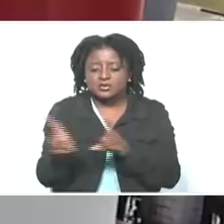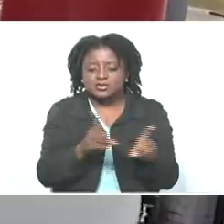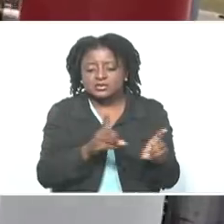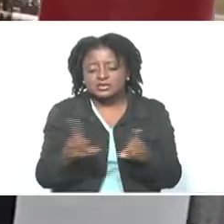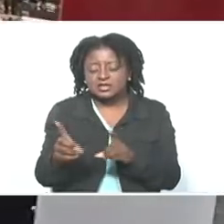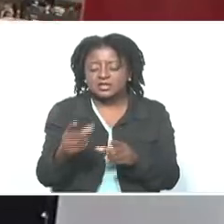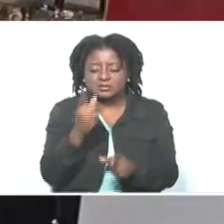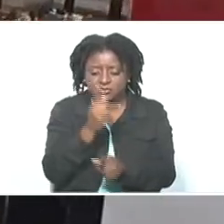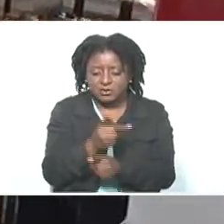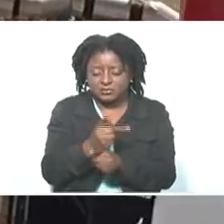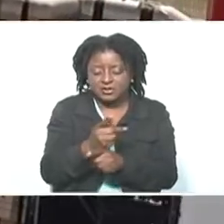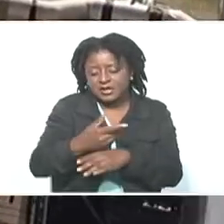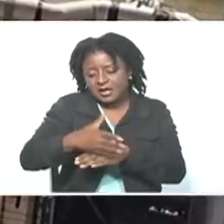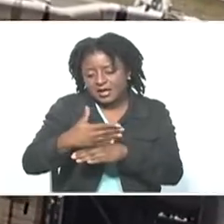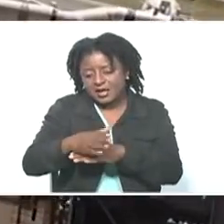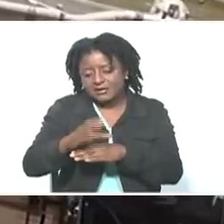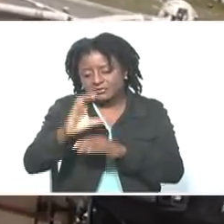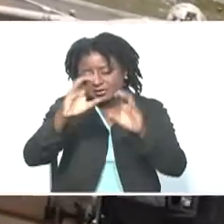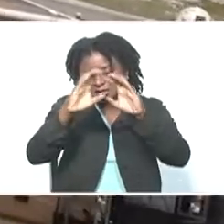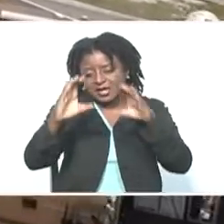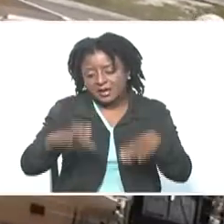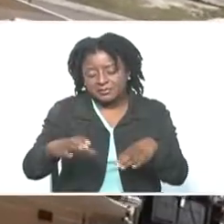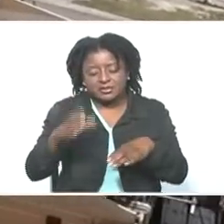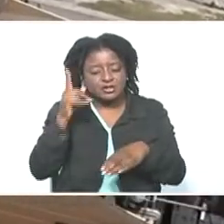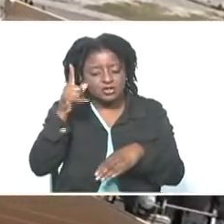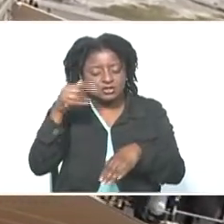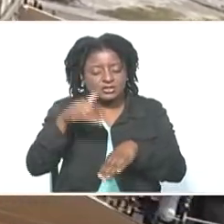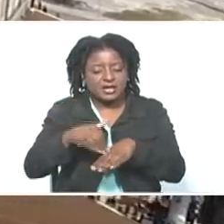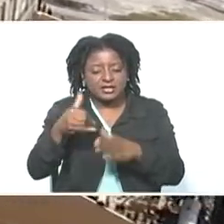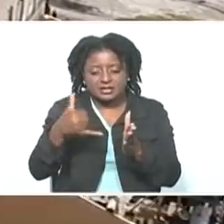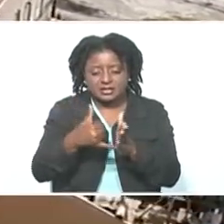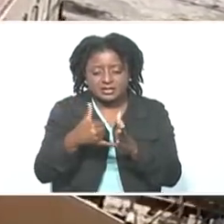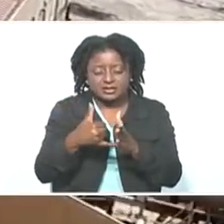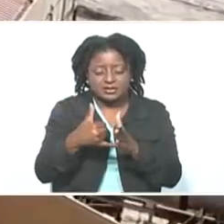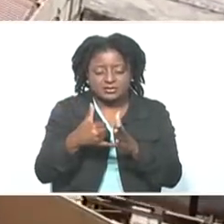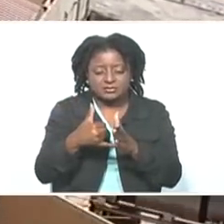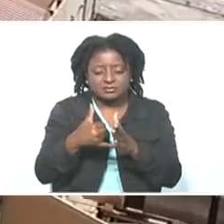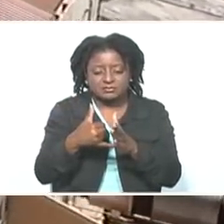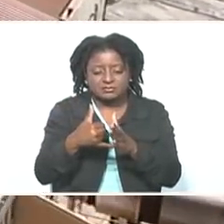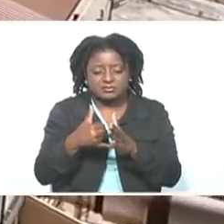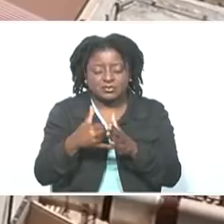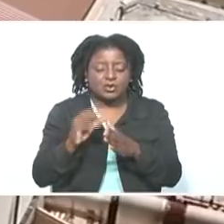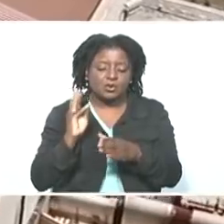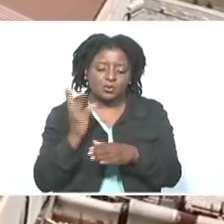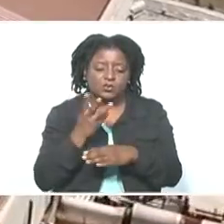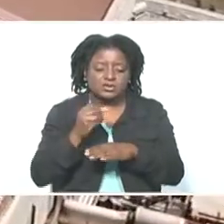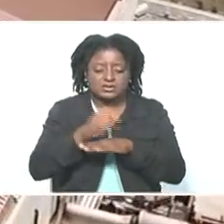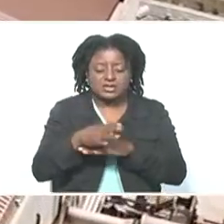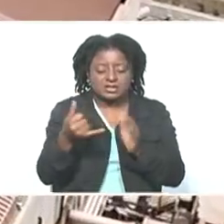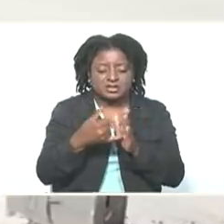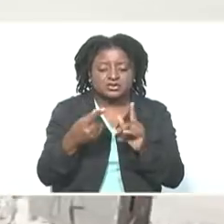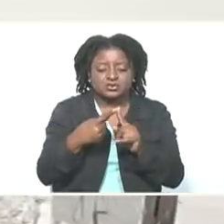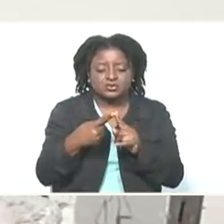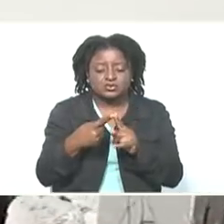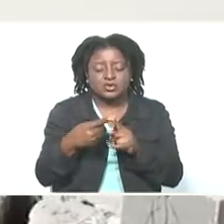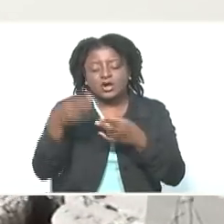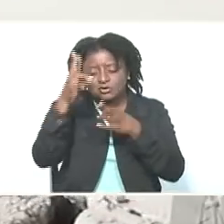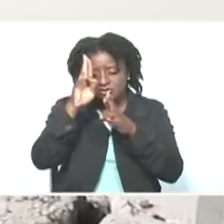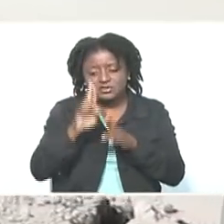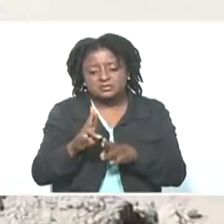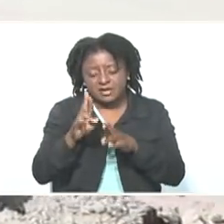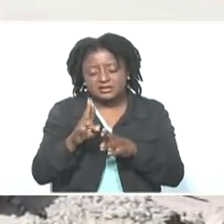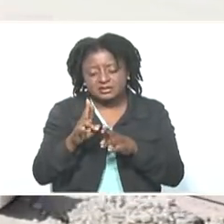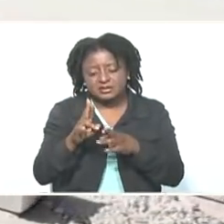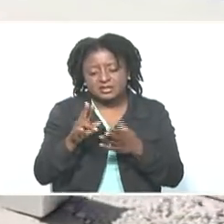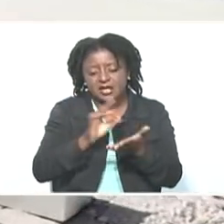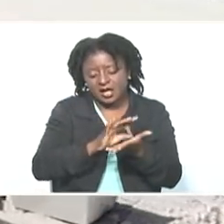And then even after Cabinet looked at it, we sent it to a respected accounting firm who brought